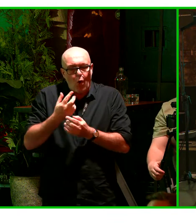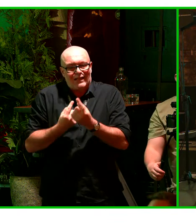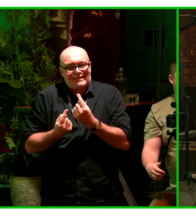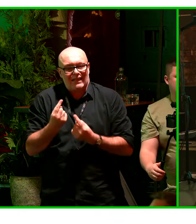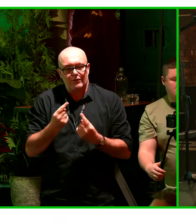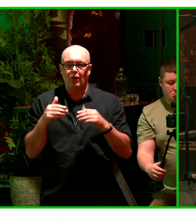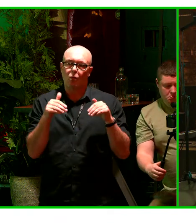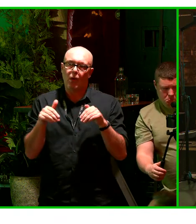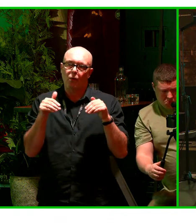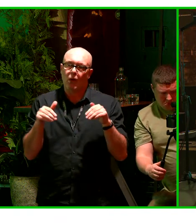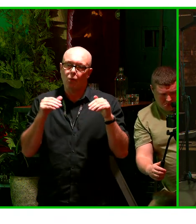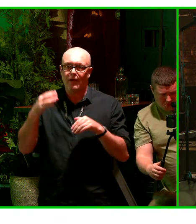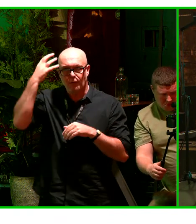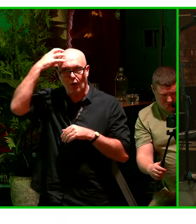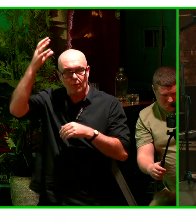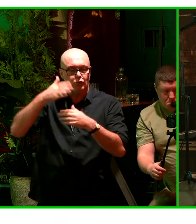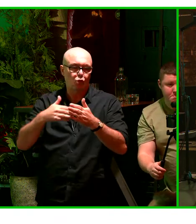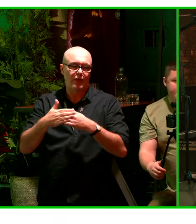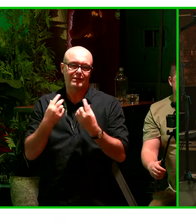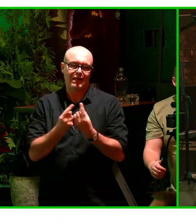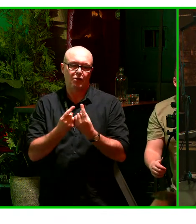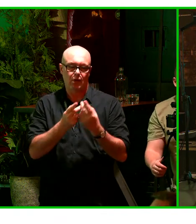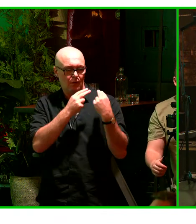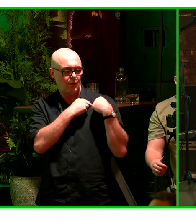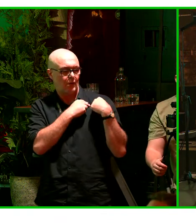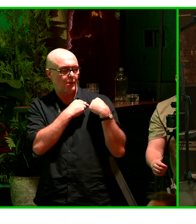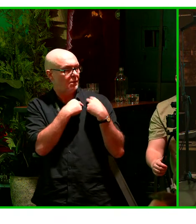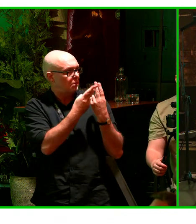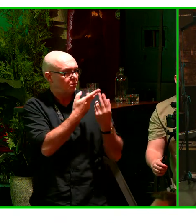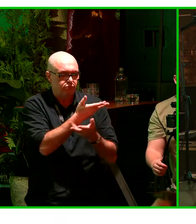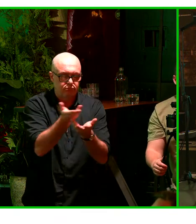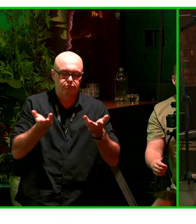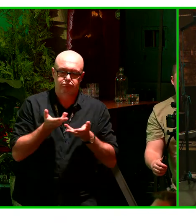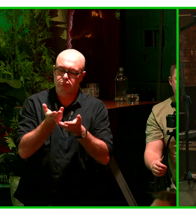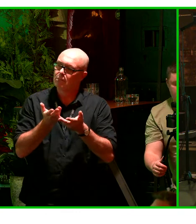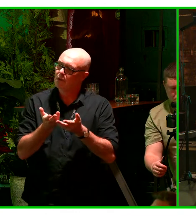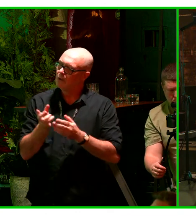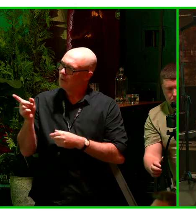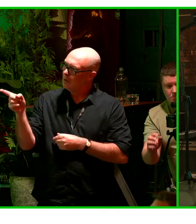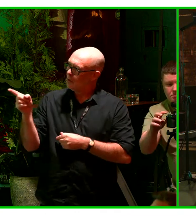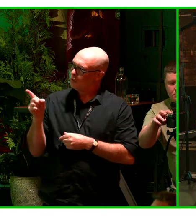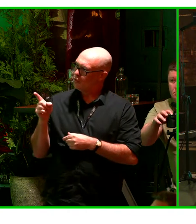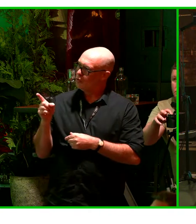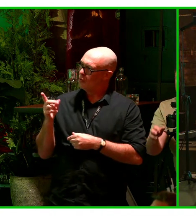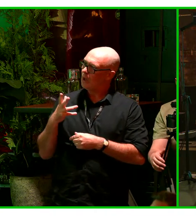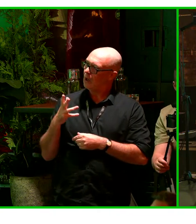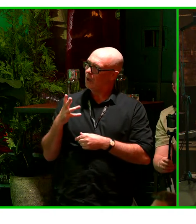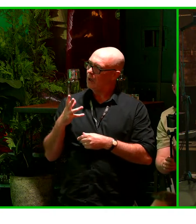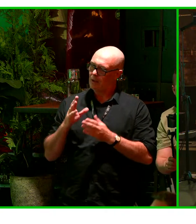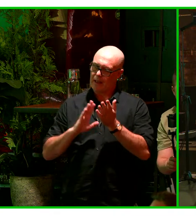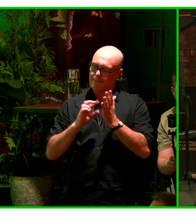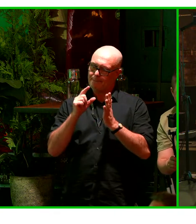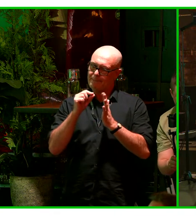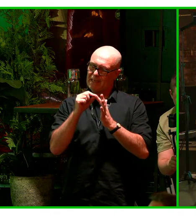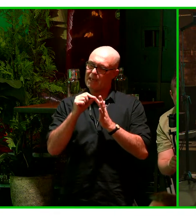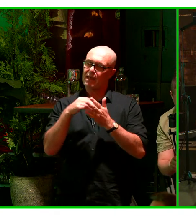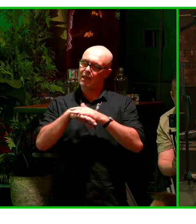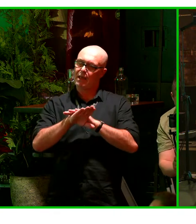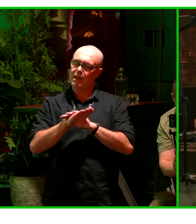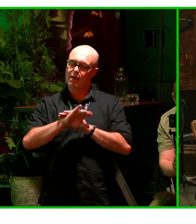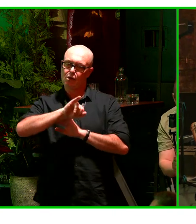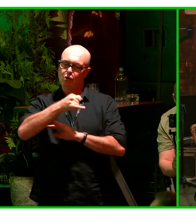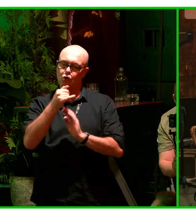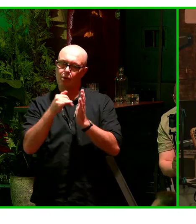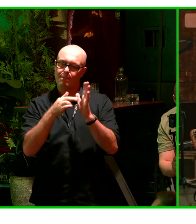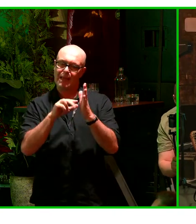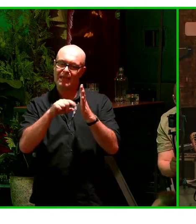that may never come. Mm-hmm. And Richard, you were a minister in John Major's government. How do you see the government's role, and do you see them as a